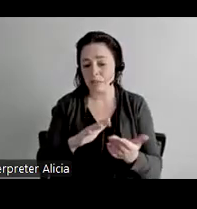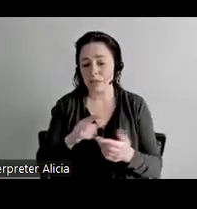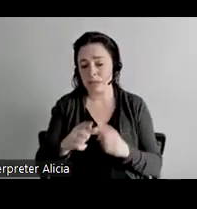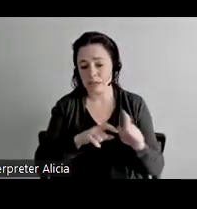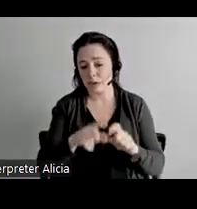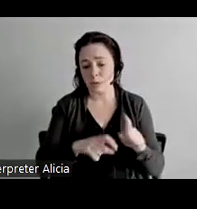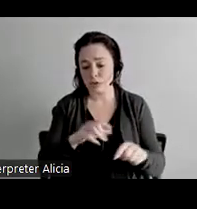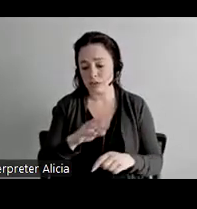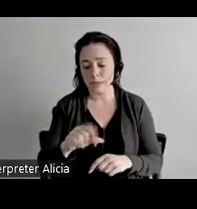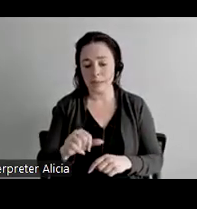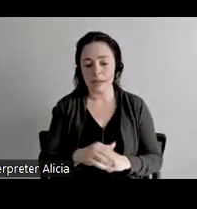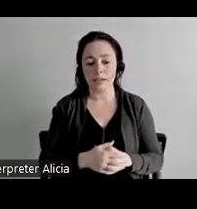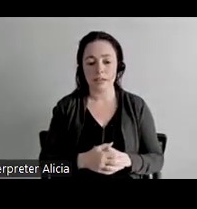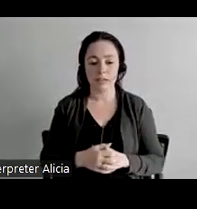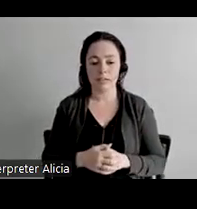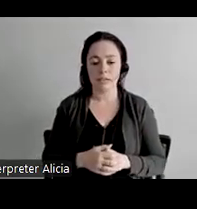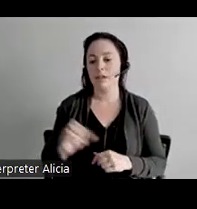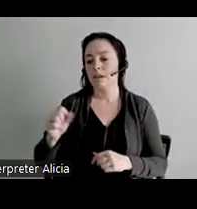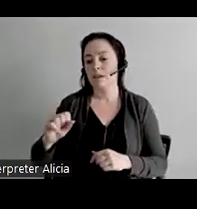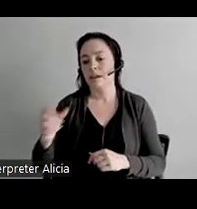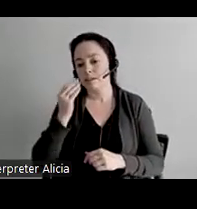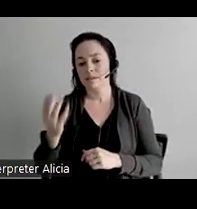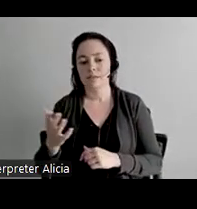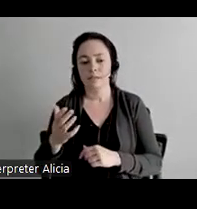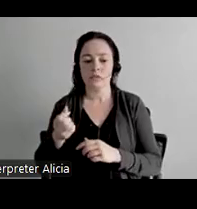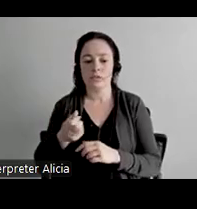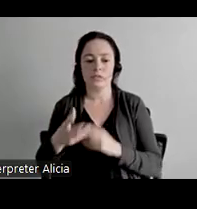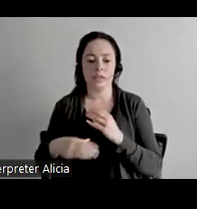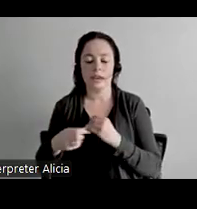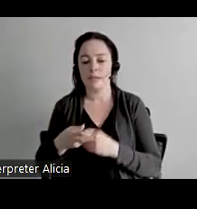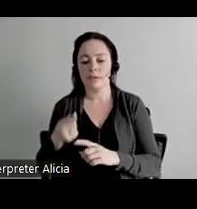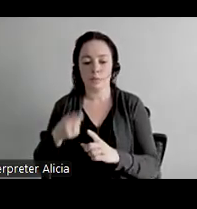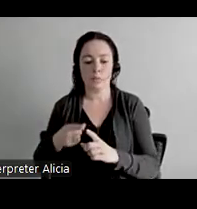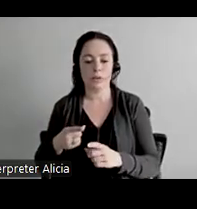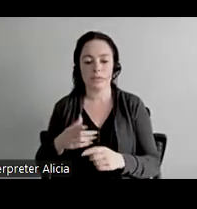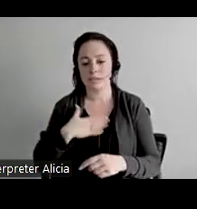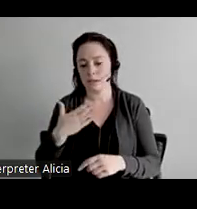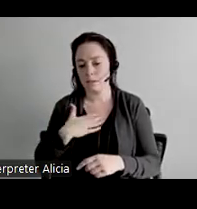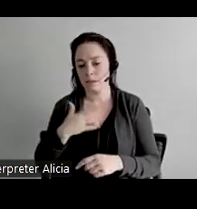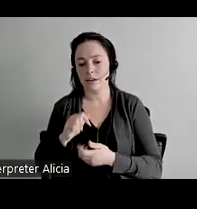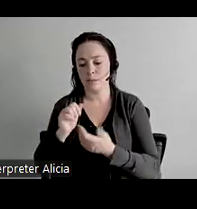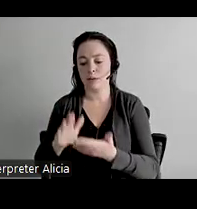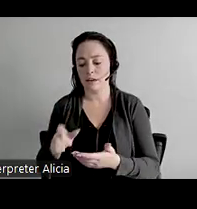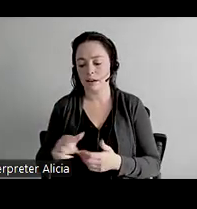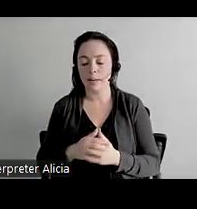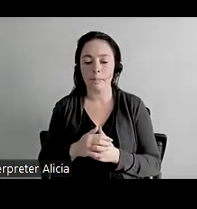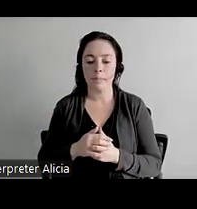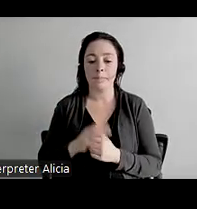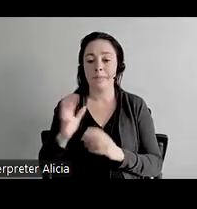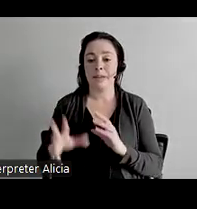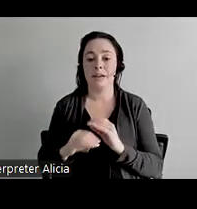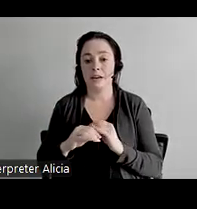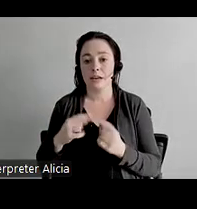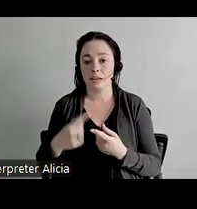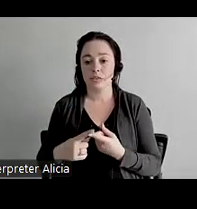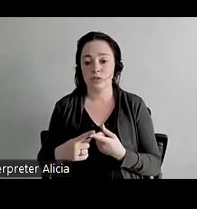Okay. Excellent. And just a couple of points on that. And Amanda, thank you for bringing that up. In addition